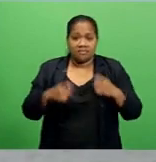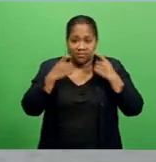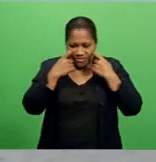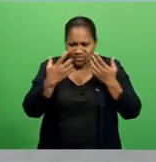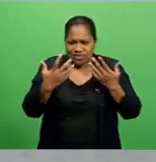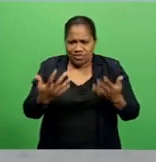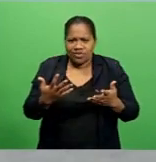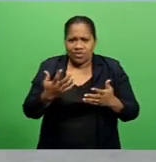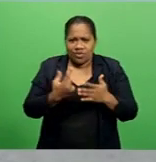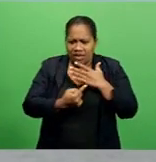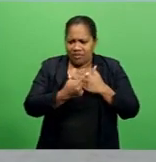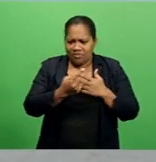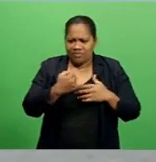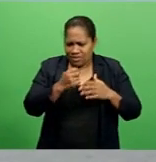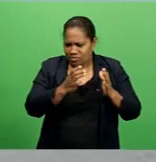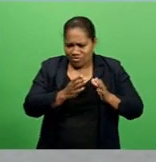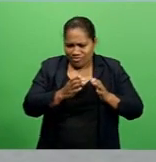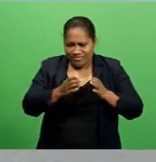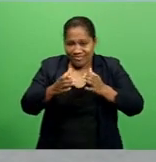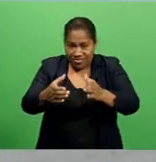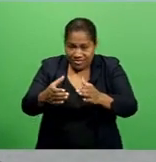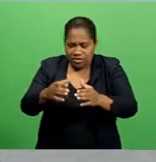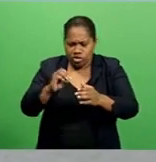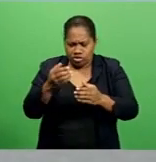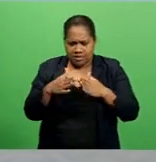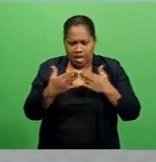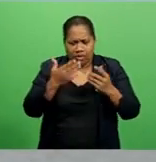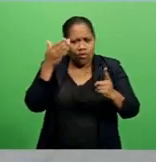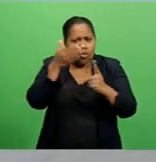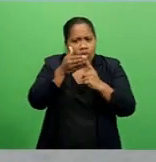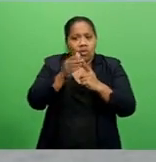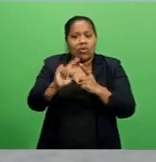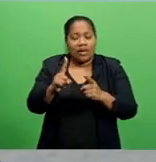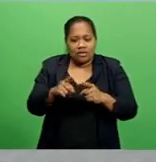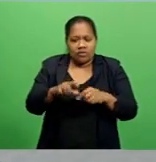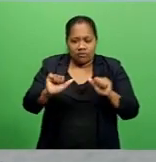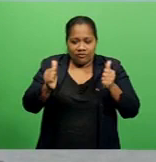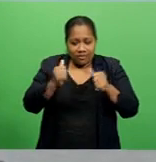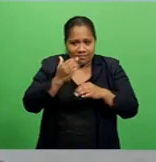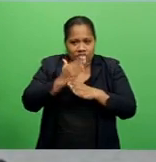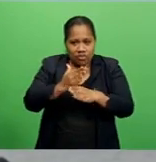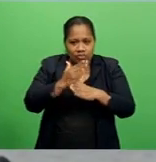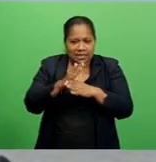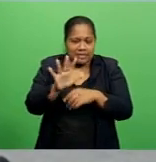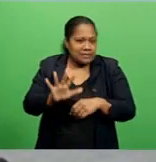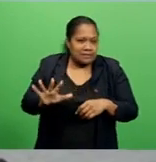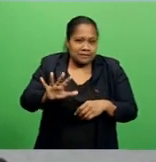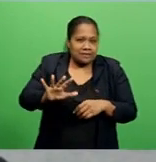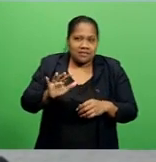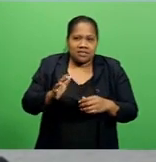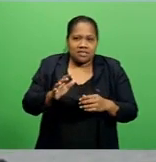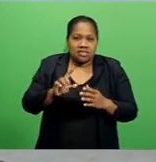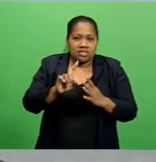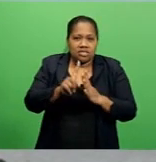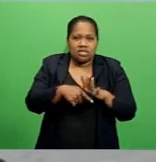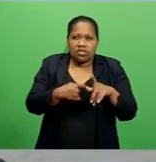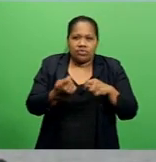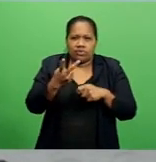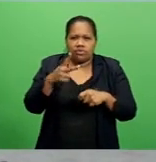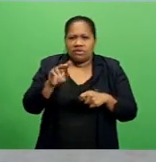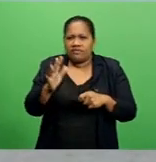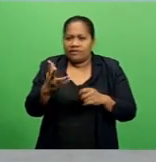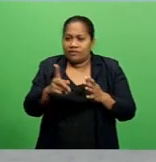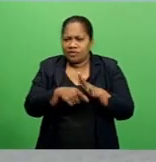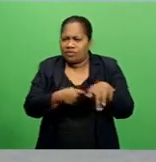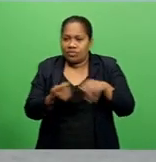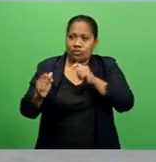deployment. So it is aiming to have its task complete around about the 15th, 18th of January, which is what we were asked by the government of